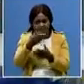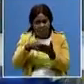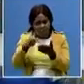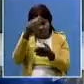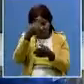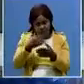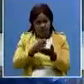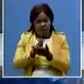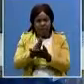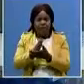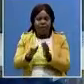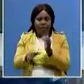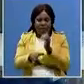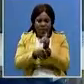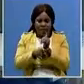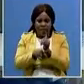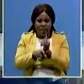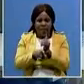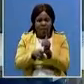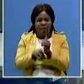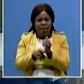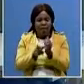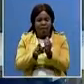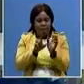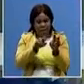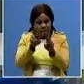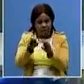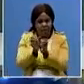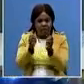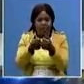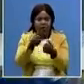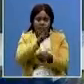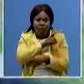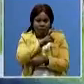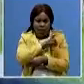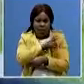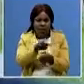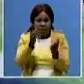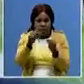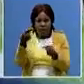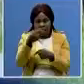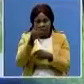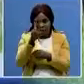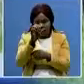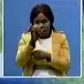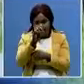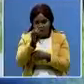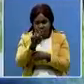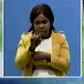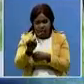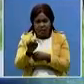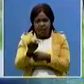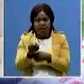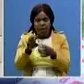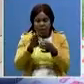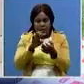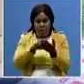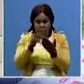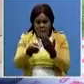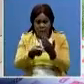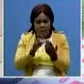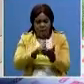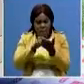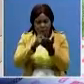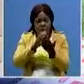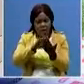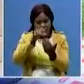by Deputy Hello? Inspector General of Police Operations Milna Muyambango, when the GRZ UN Joint Program on GBV donated laptops and